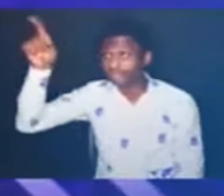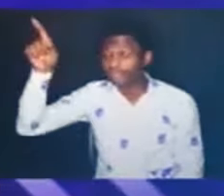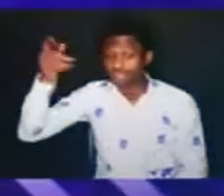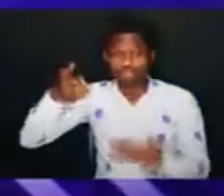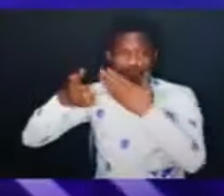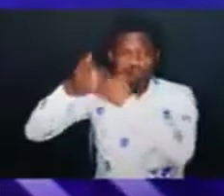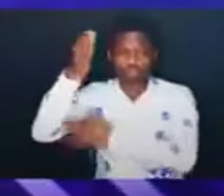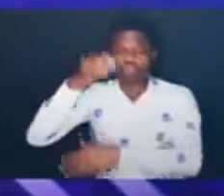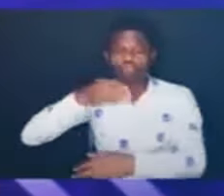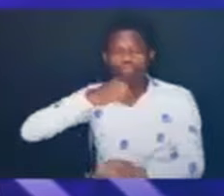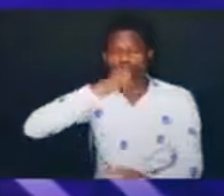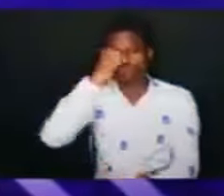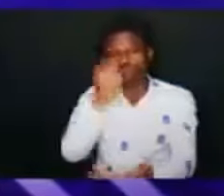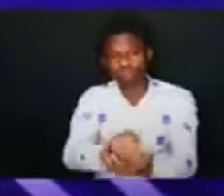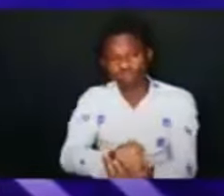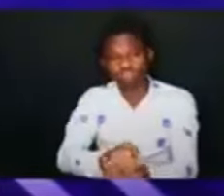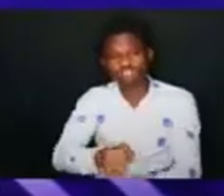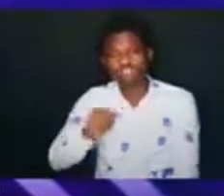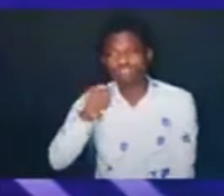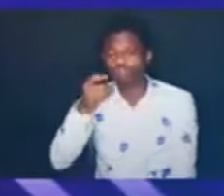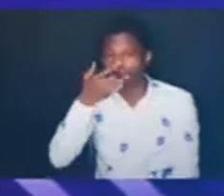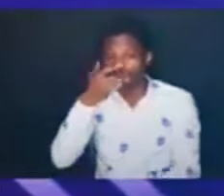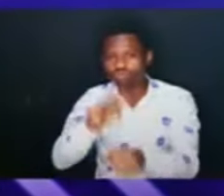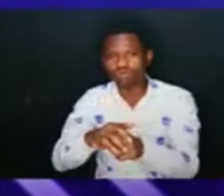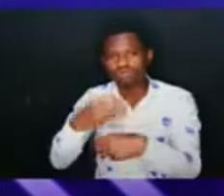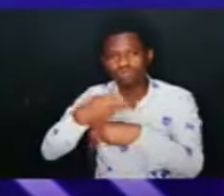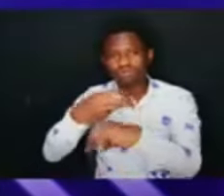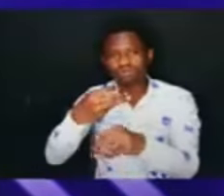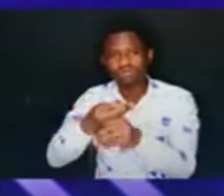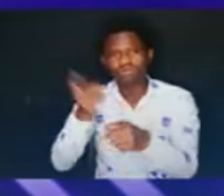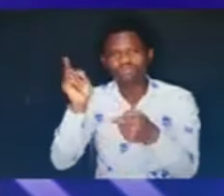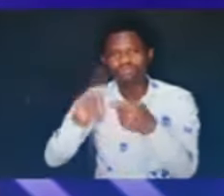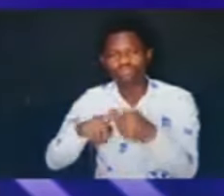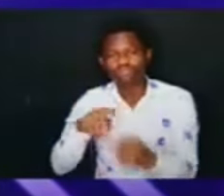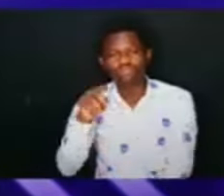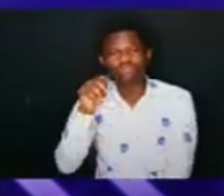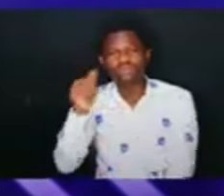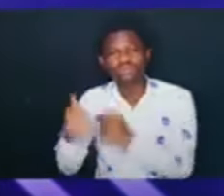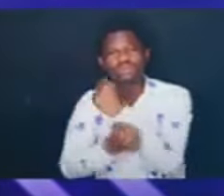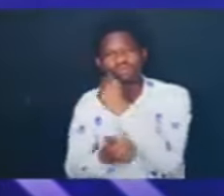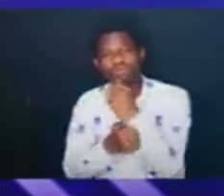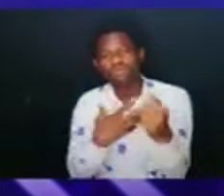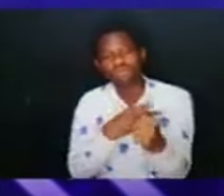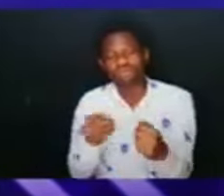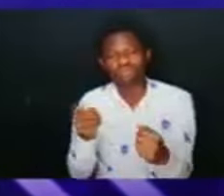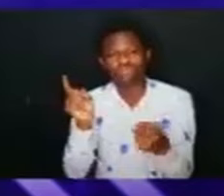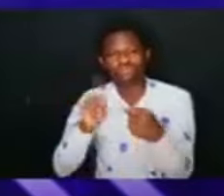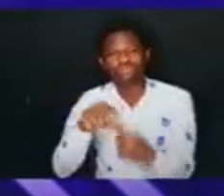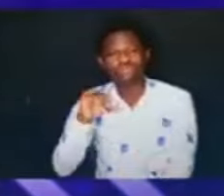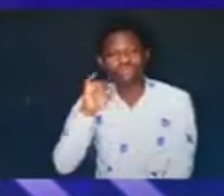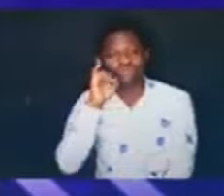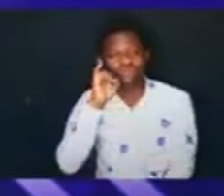God confirmed the promise made to Abraham and by oath to Isaac to Jacob as